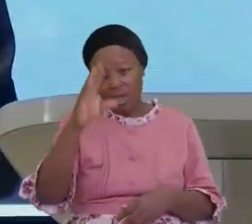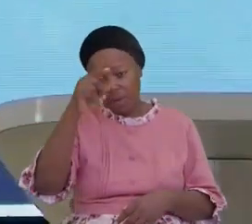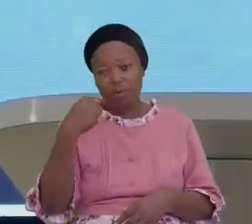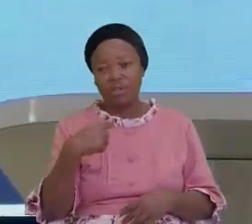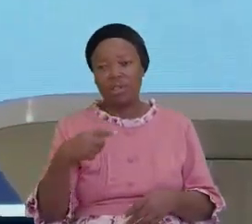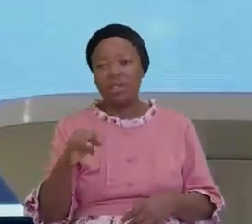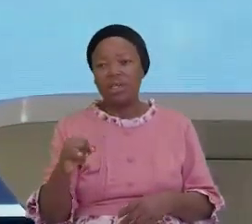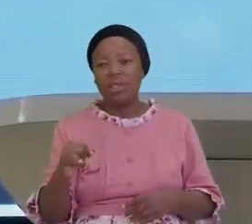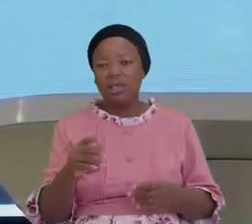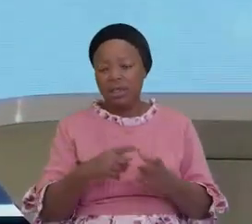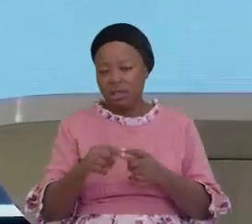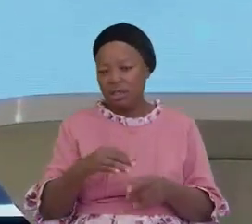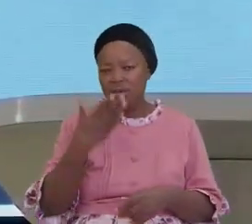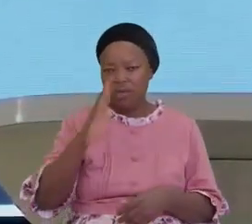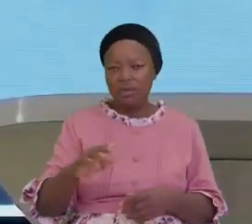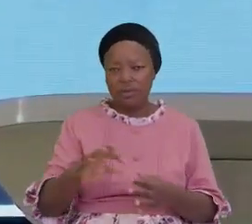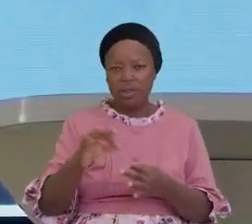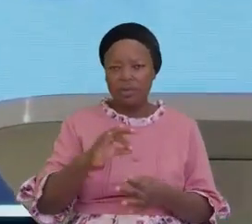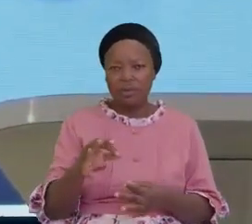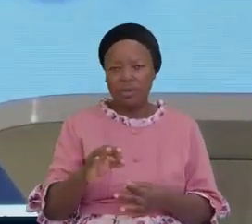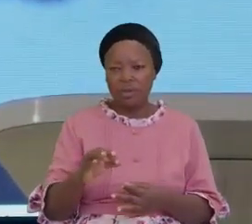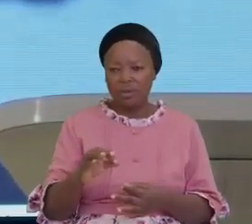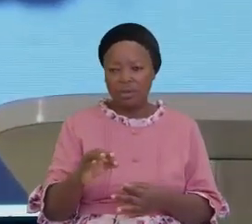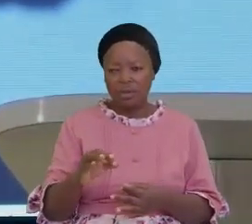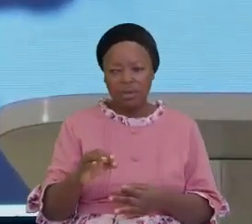I said, evil spirit, keep on moving, don't stay